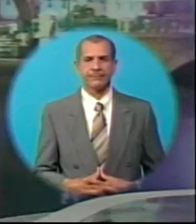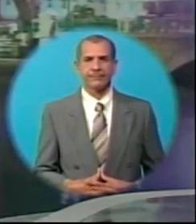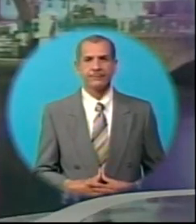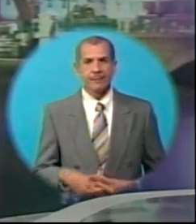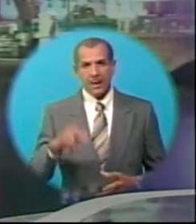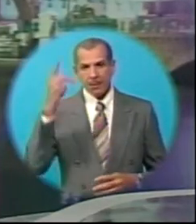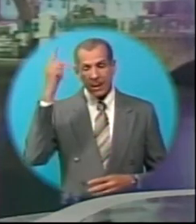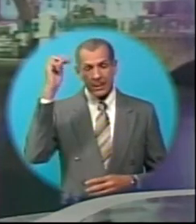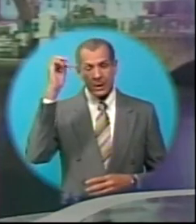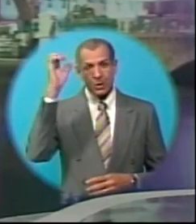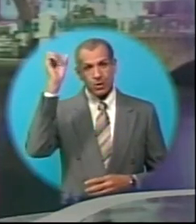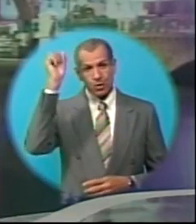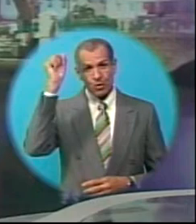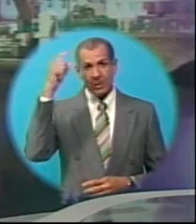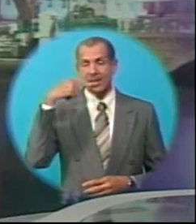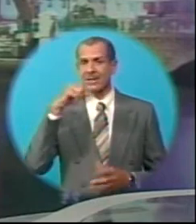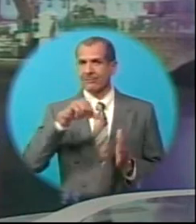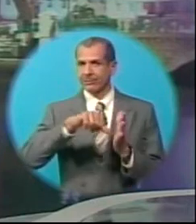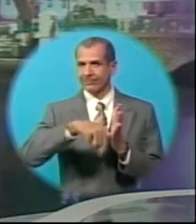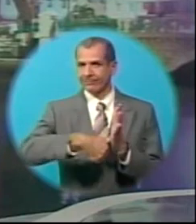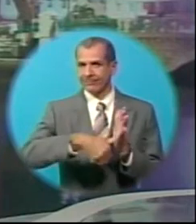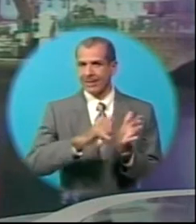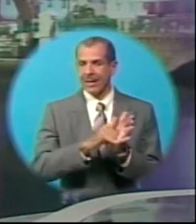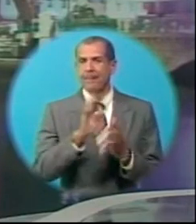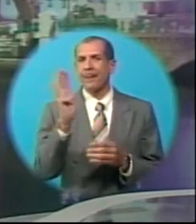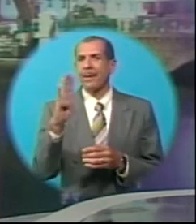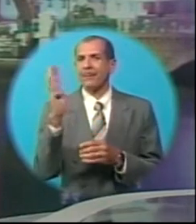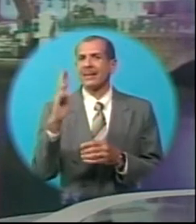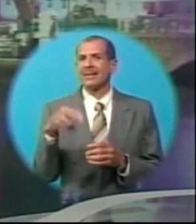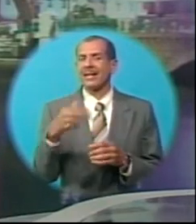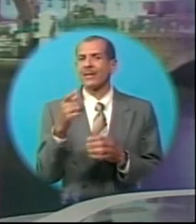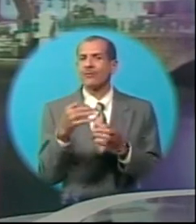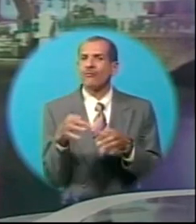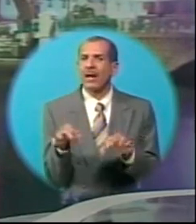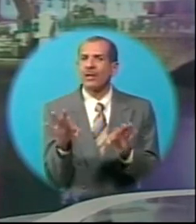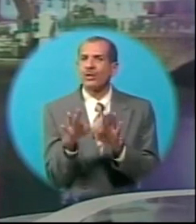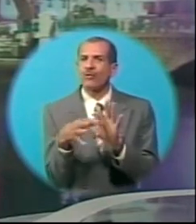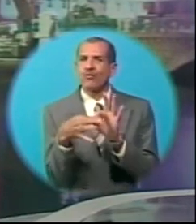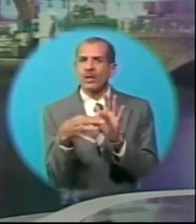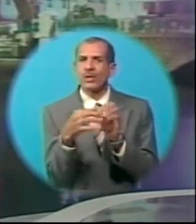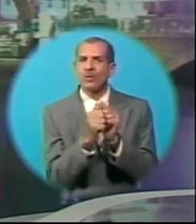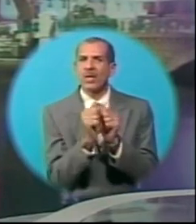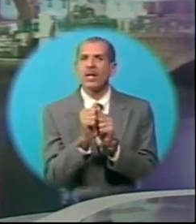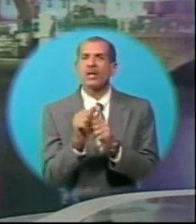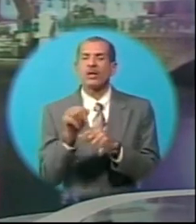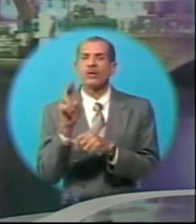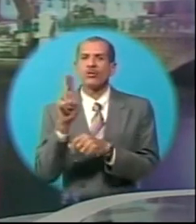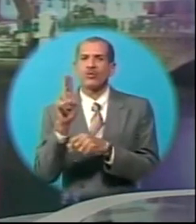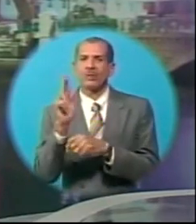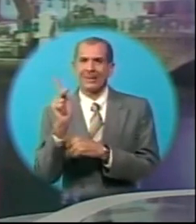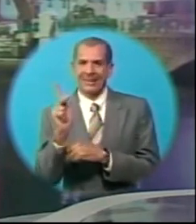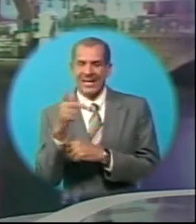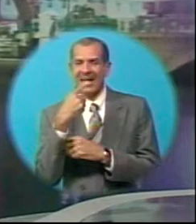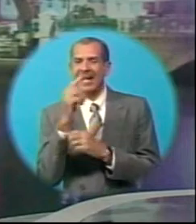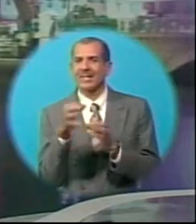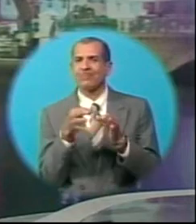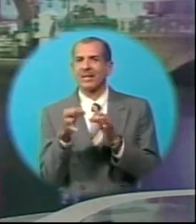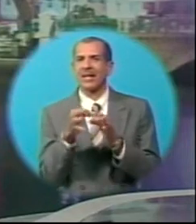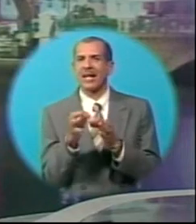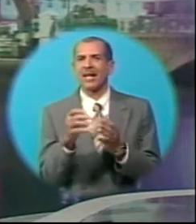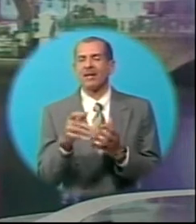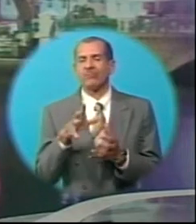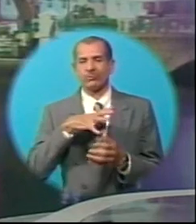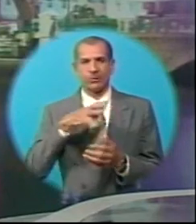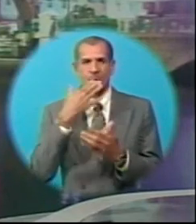And Prime Minister Stewart has reiterated that Barbados highly values its relationship with the United Kingdom, describing it as rich